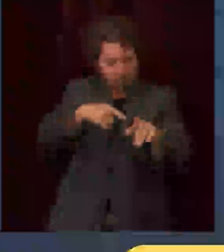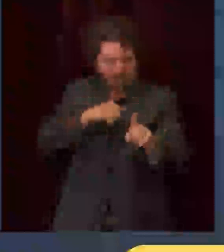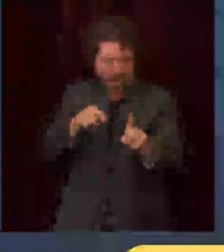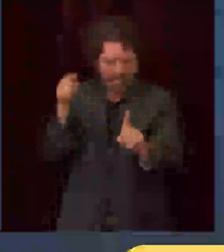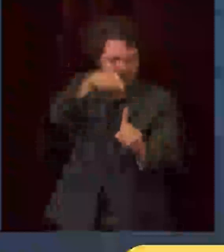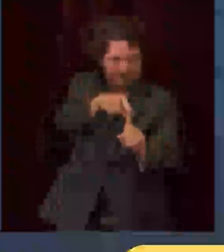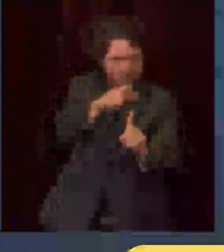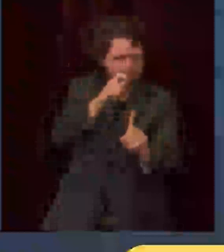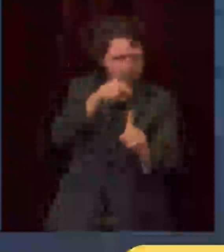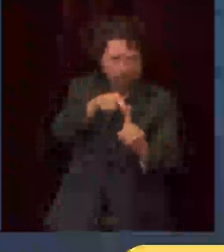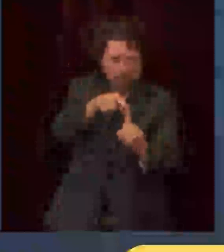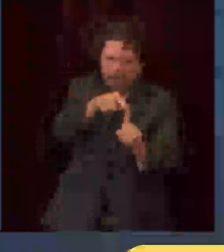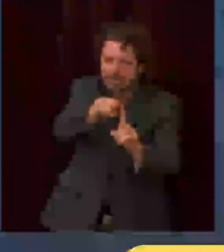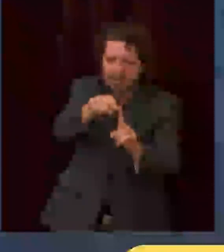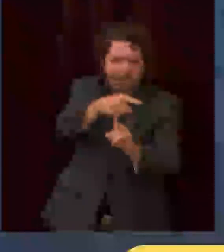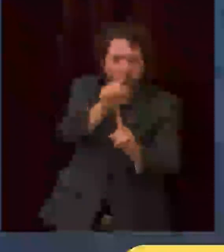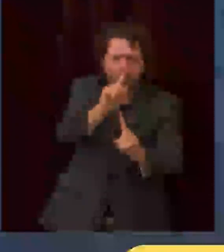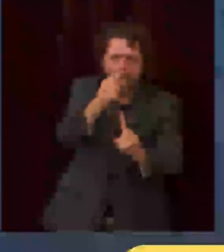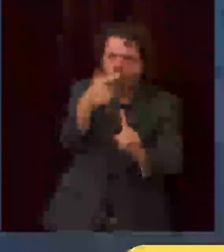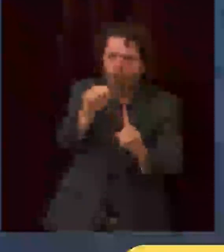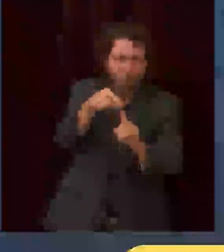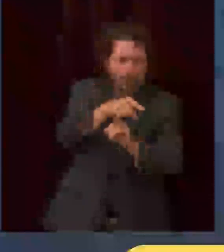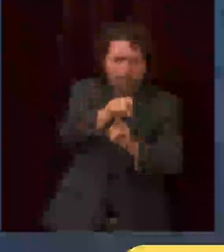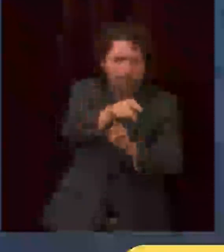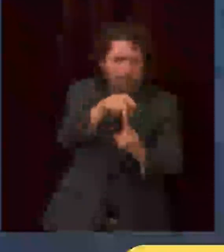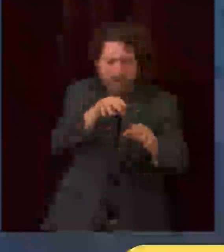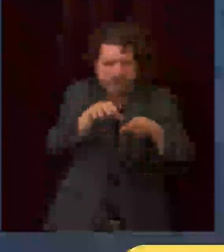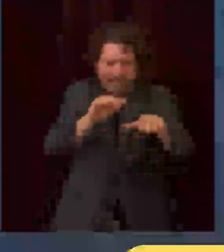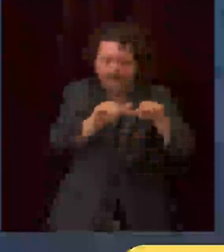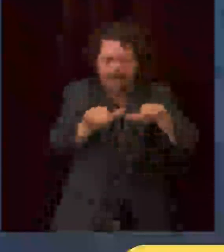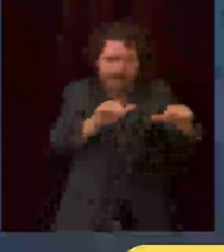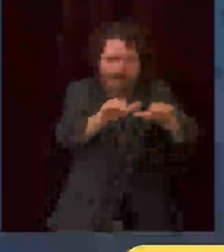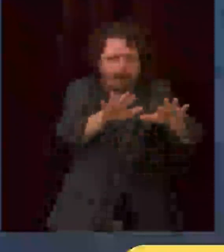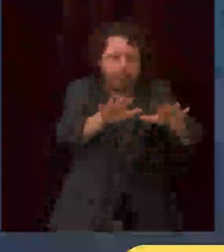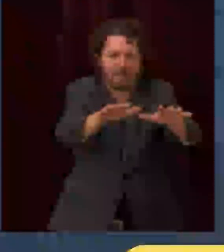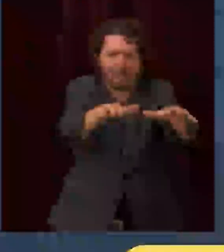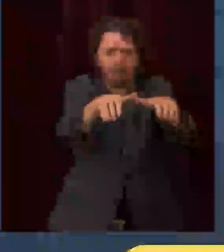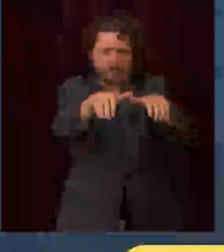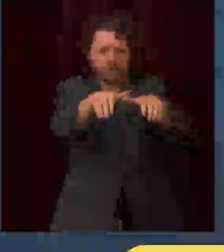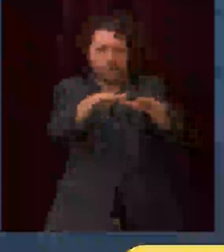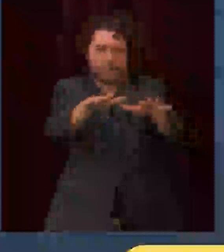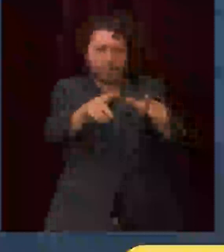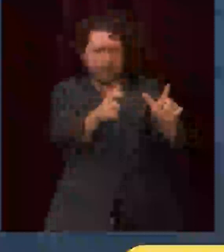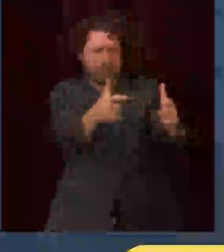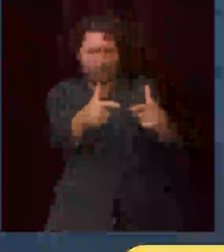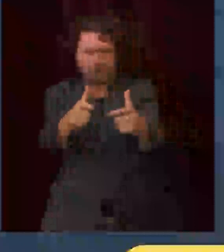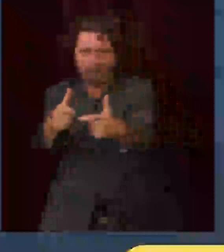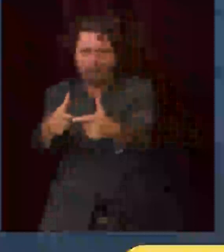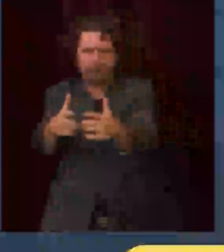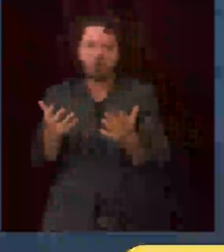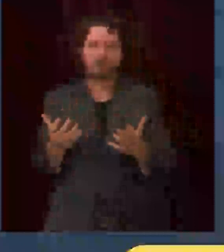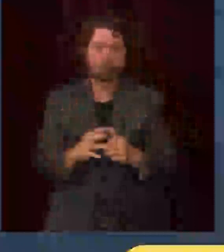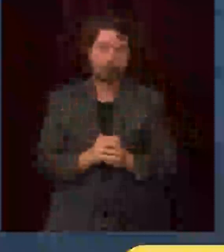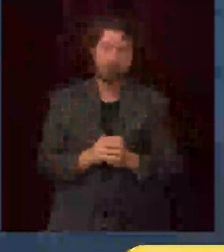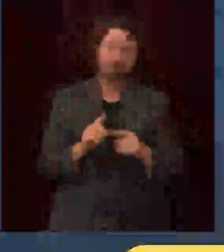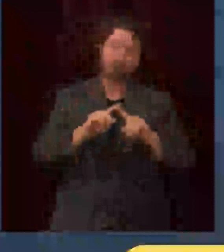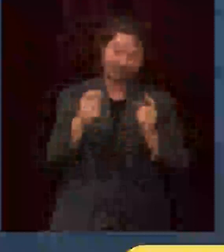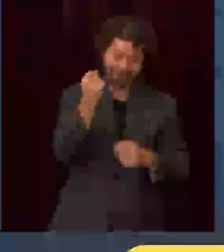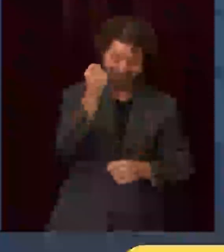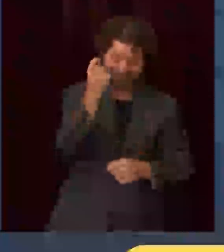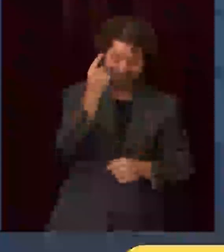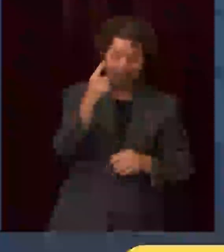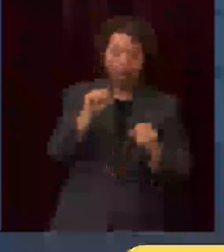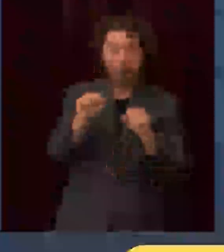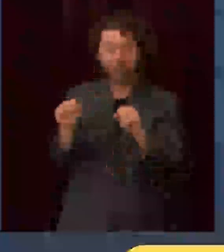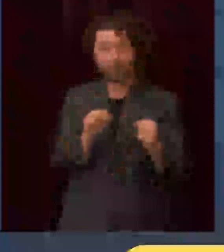no magic number here, and that's why, as the governor said, we're going to look at all of these measures together. And there isn't one single